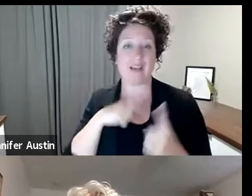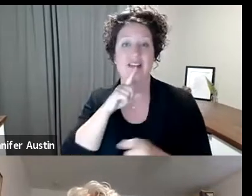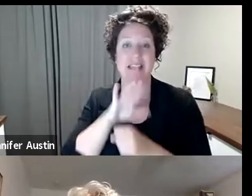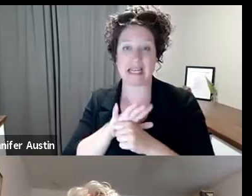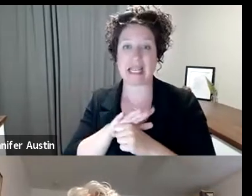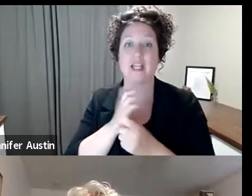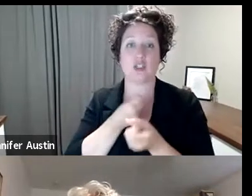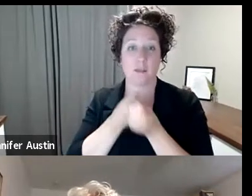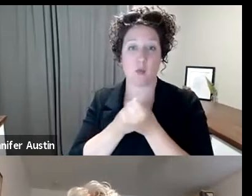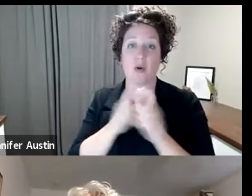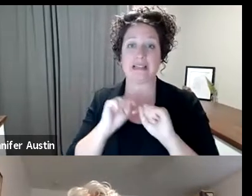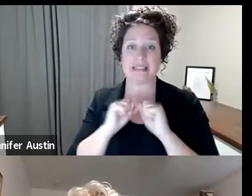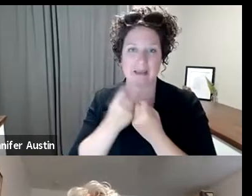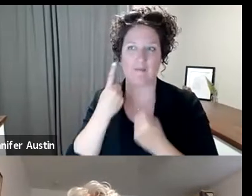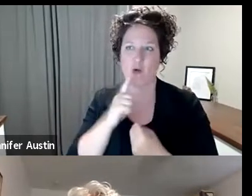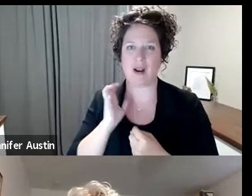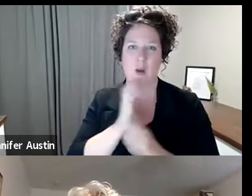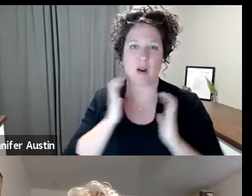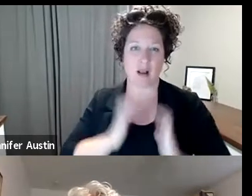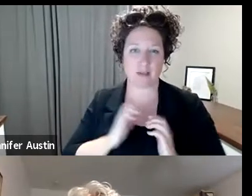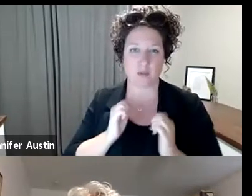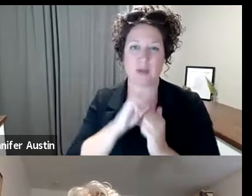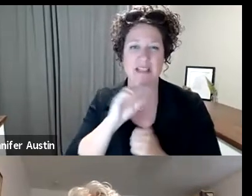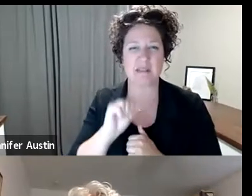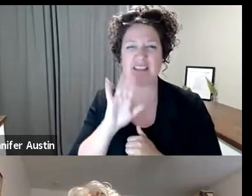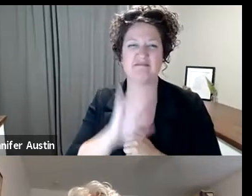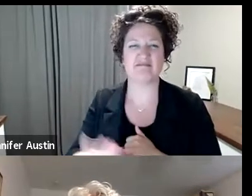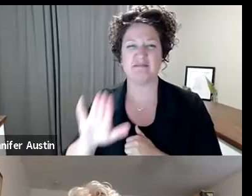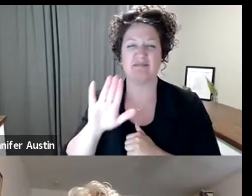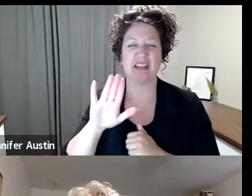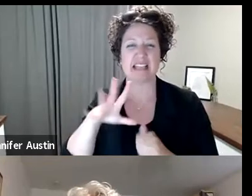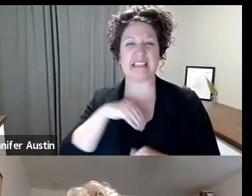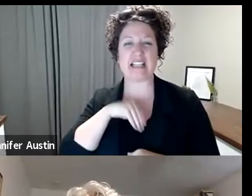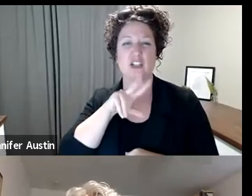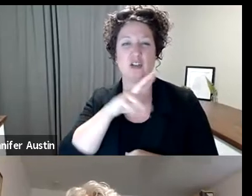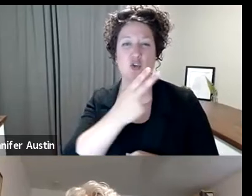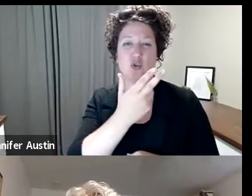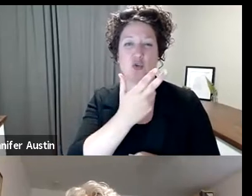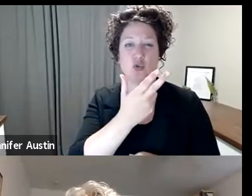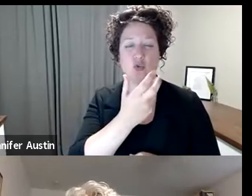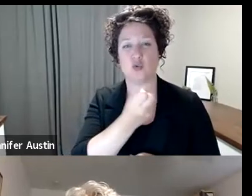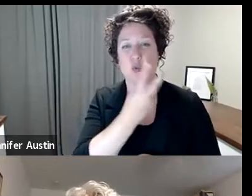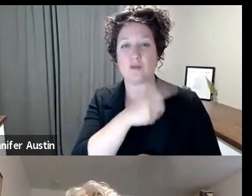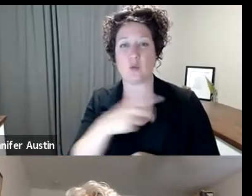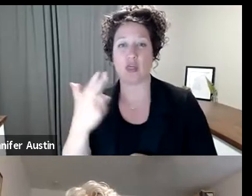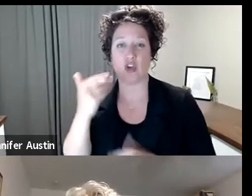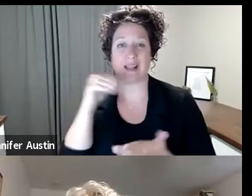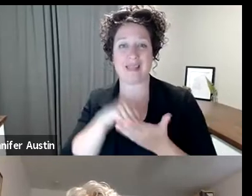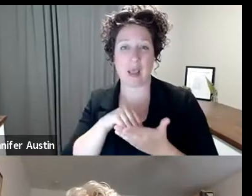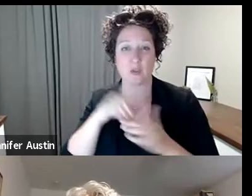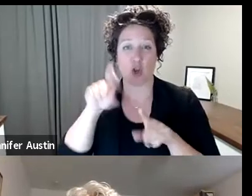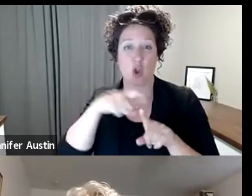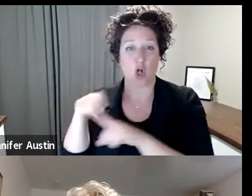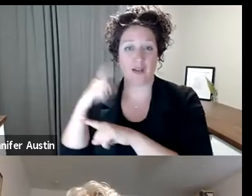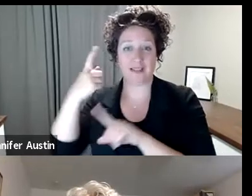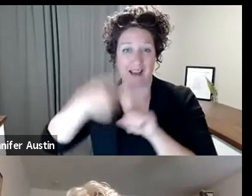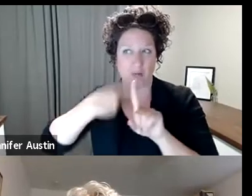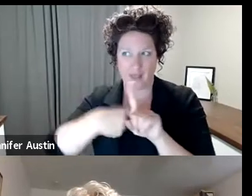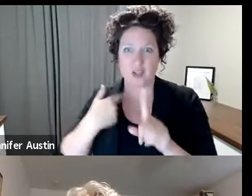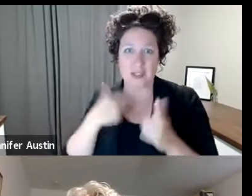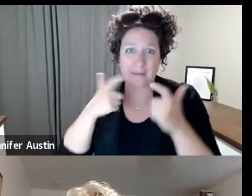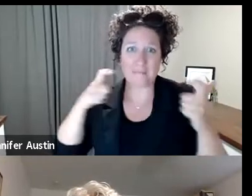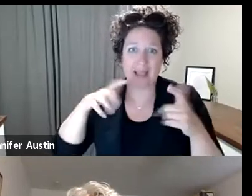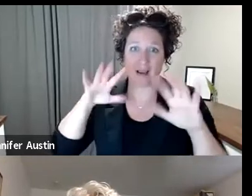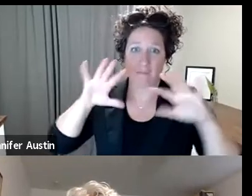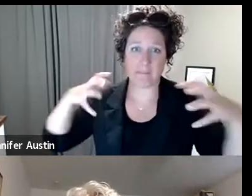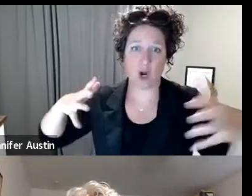our customers with disabilities that takes about 12,000-13,000 calls a month. There's a big market out there and we want to see more